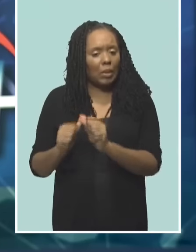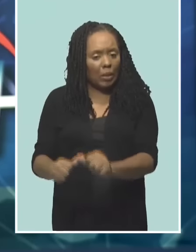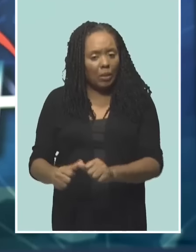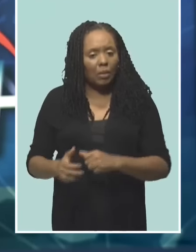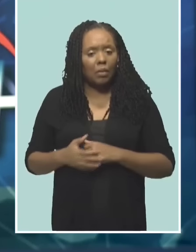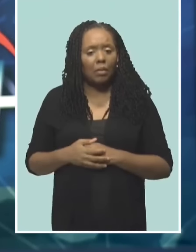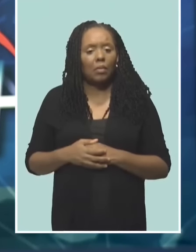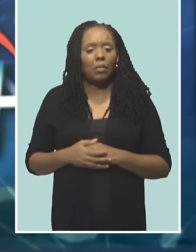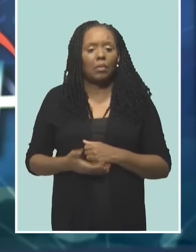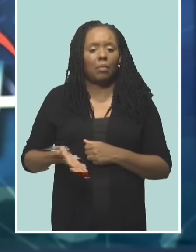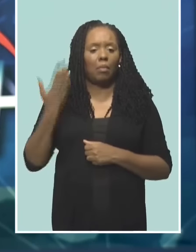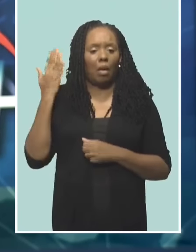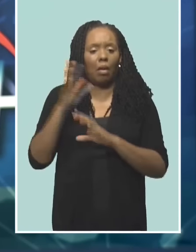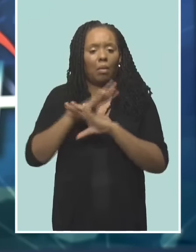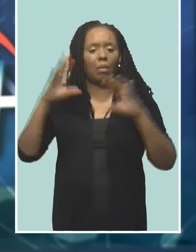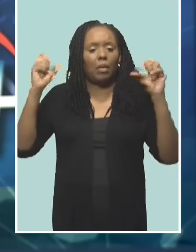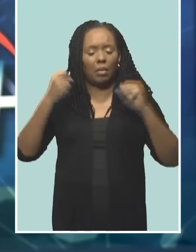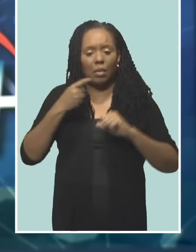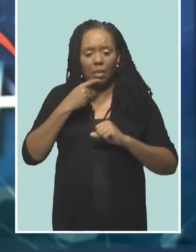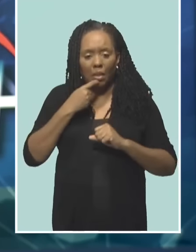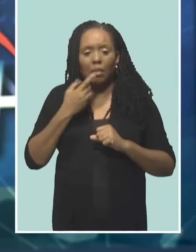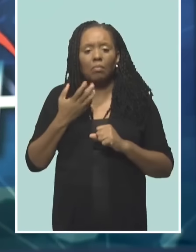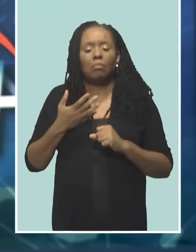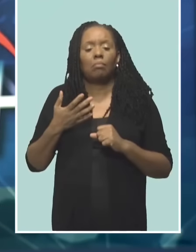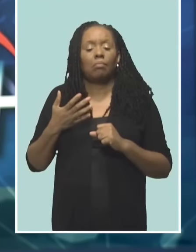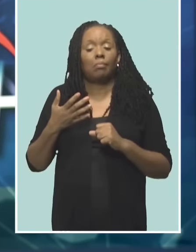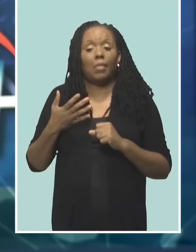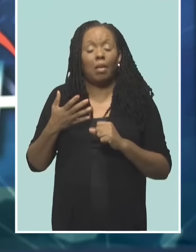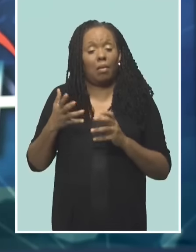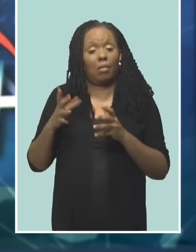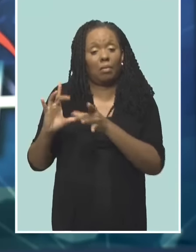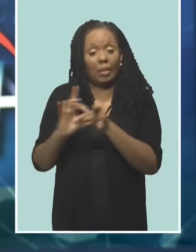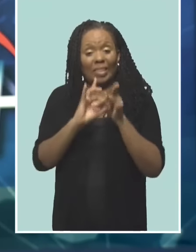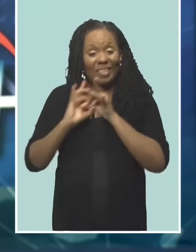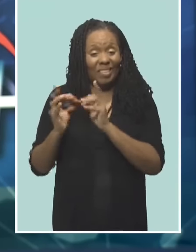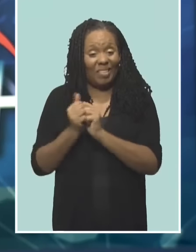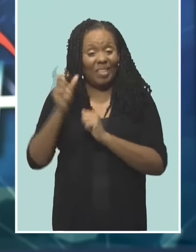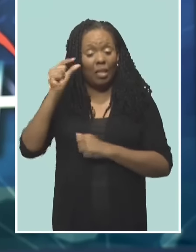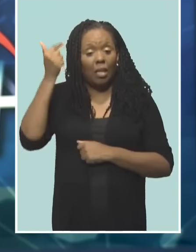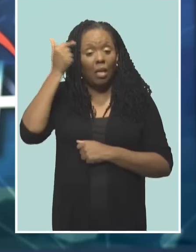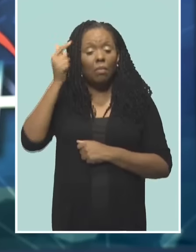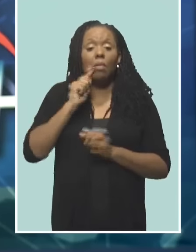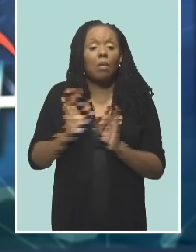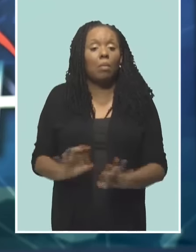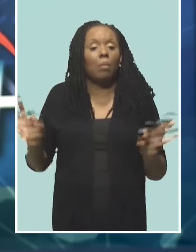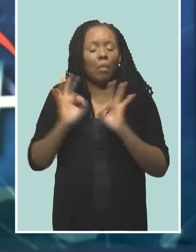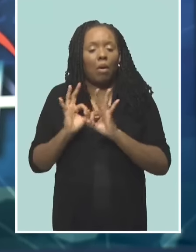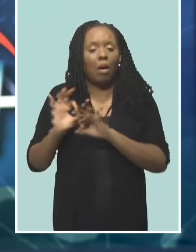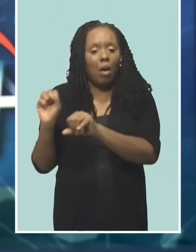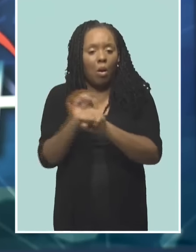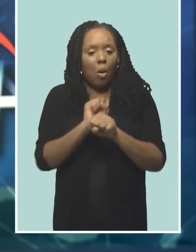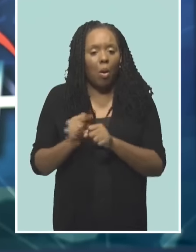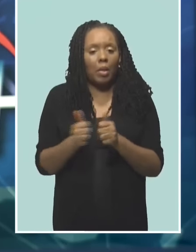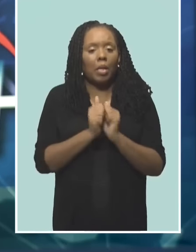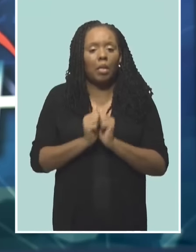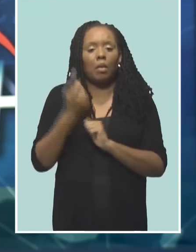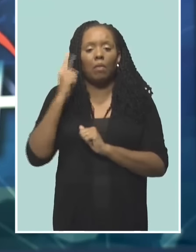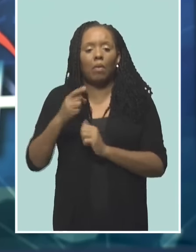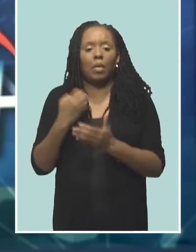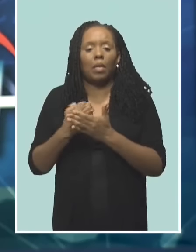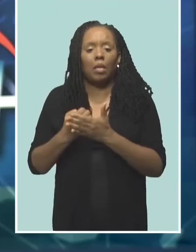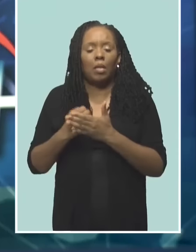Meanwhile, immediate past President John Marshall says the relationship shared with government is essential as they work together to achieve